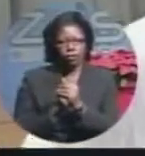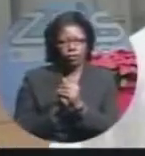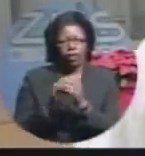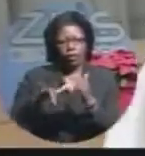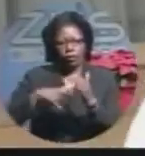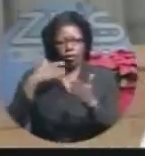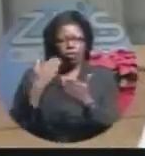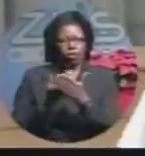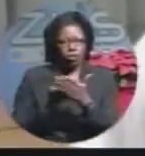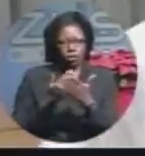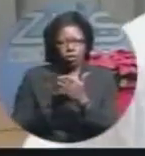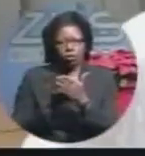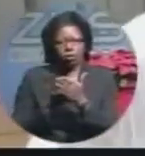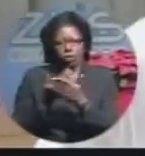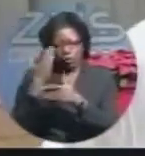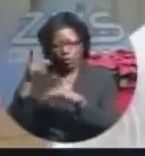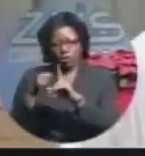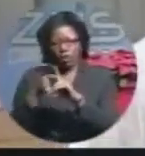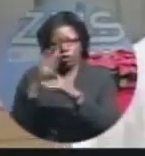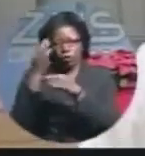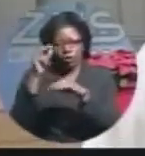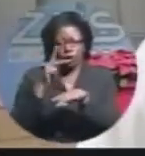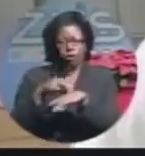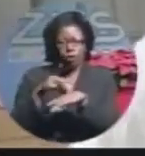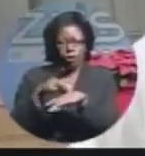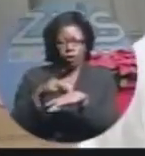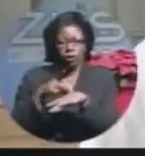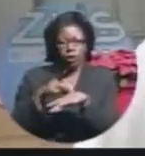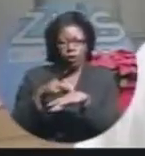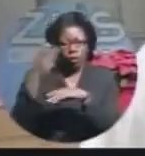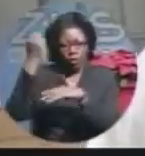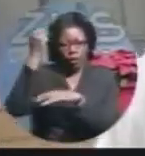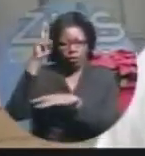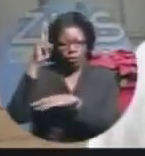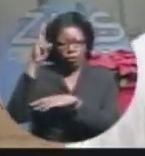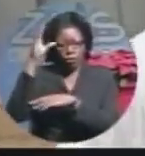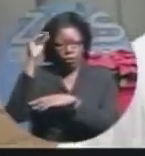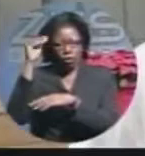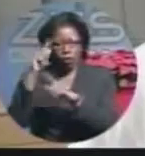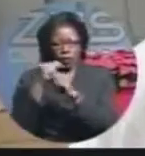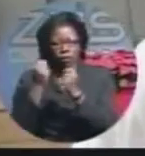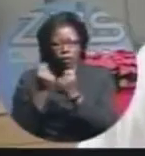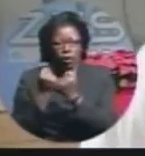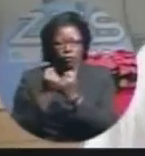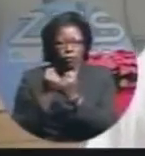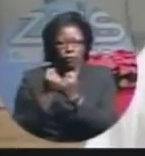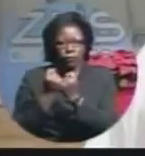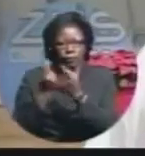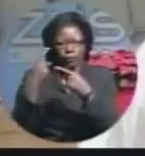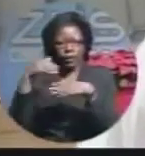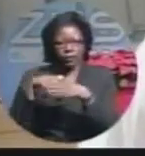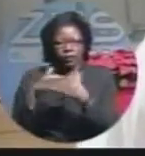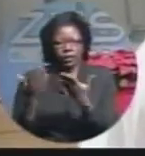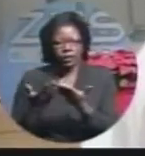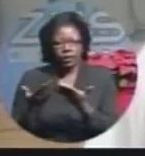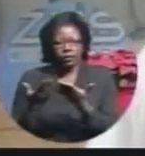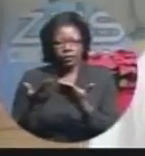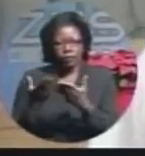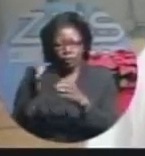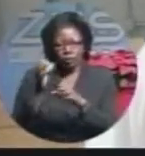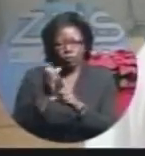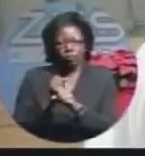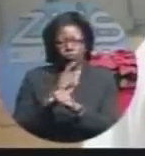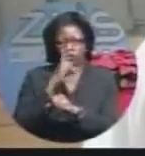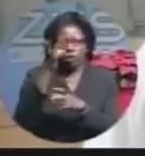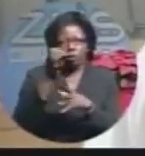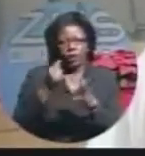good. We went in free board and we did a good job down there. My senior team and these intermediate boys came down there and wanted it bad,